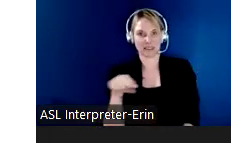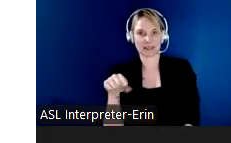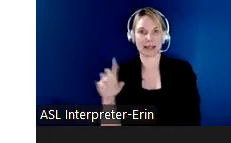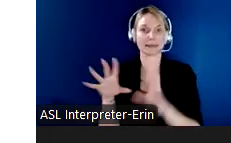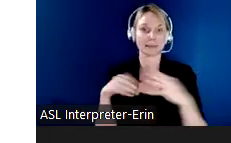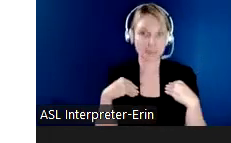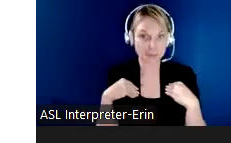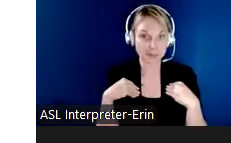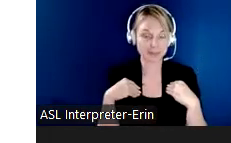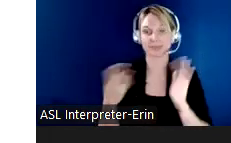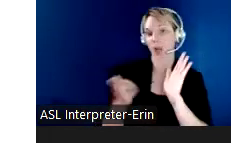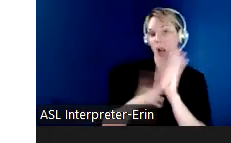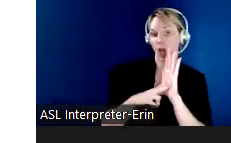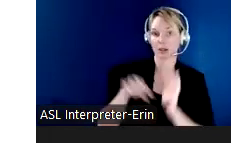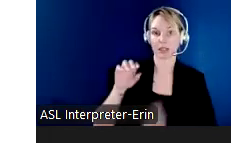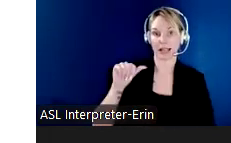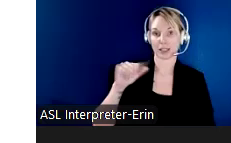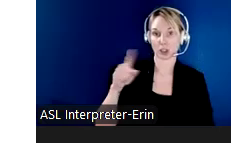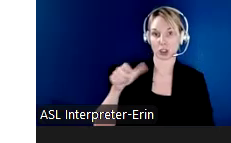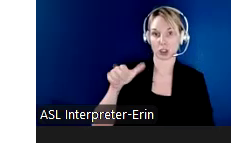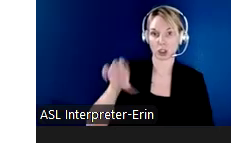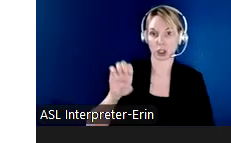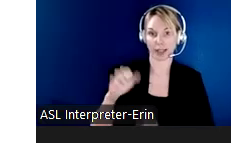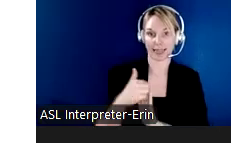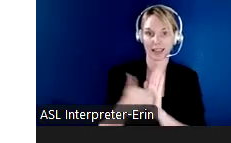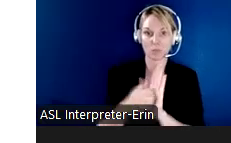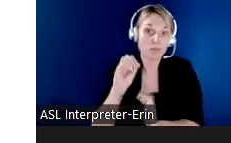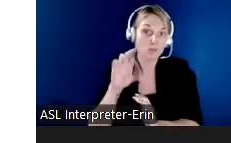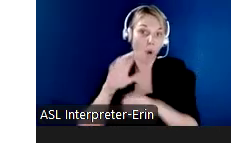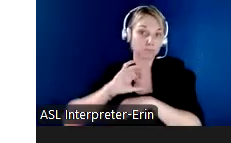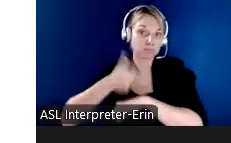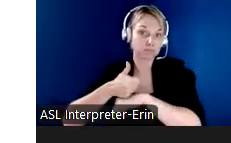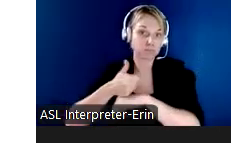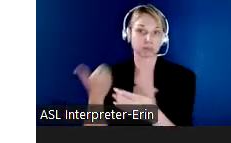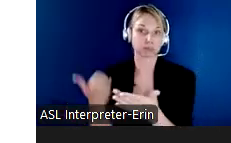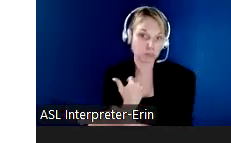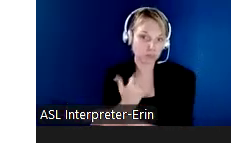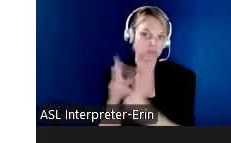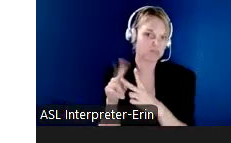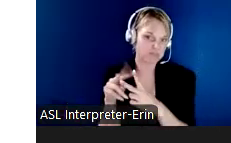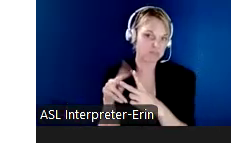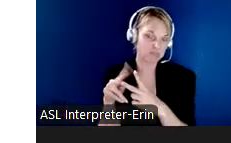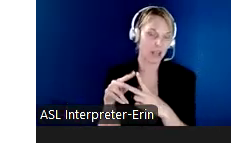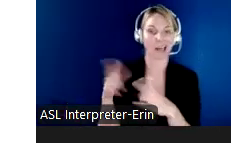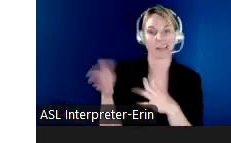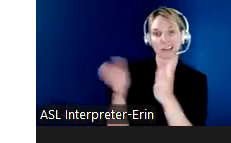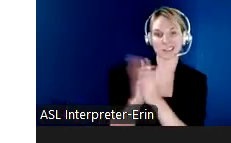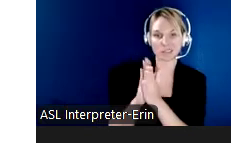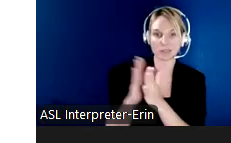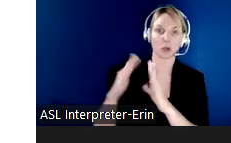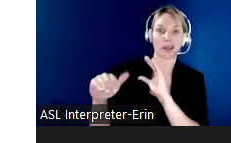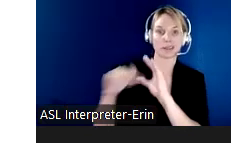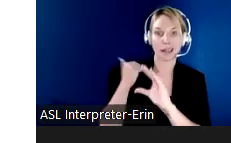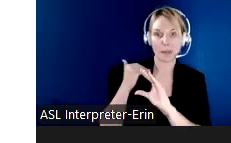log into your Azure account or create one. It will send a request to have an email sent to you, and then you can enter that code and it will get